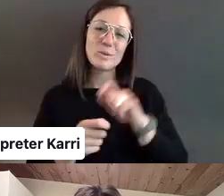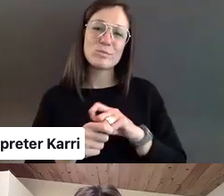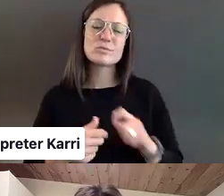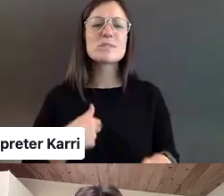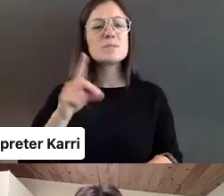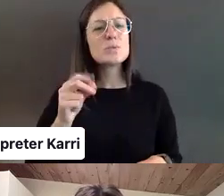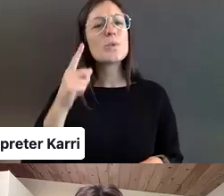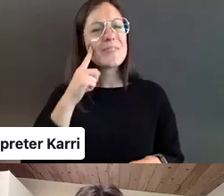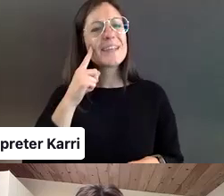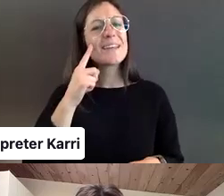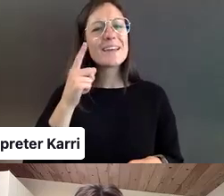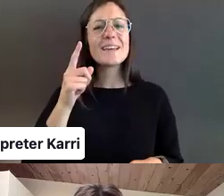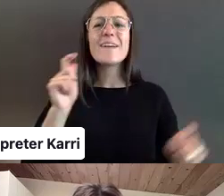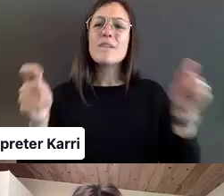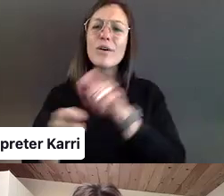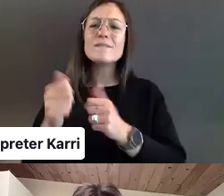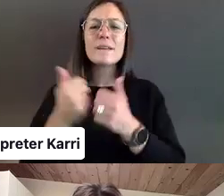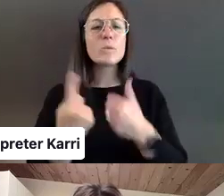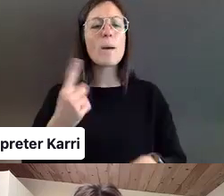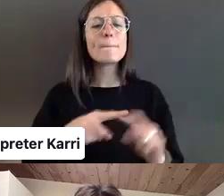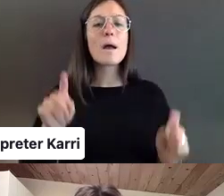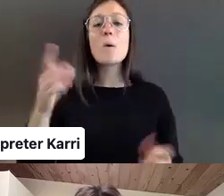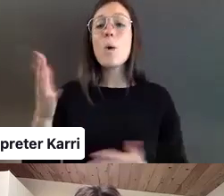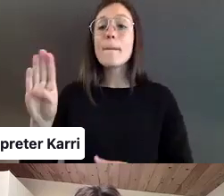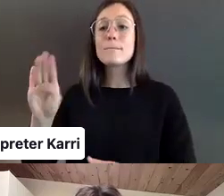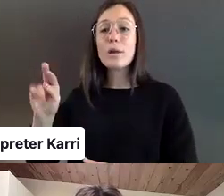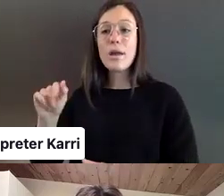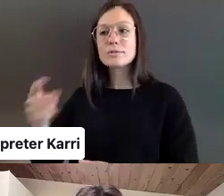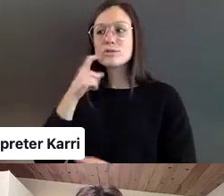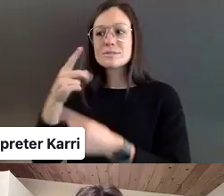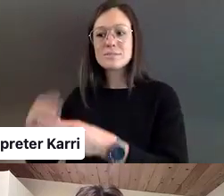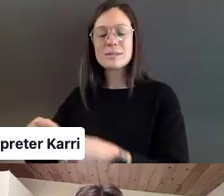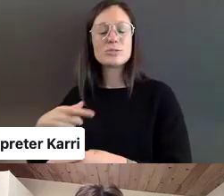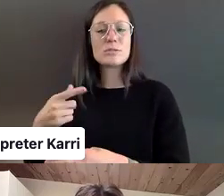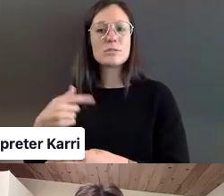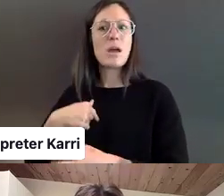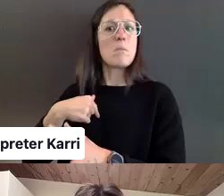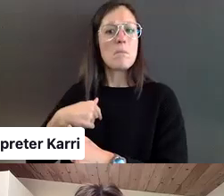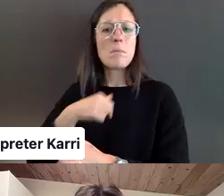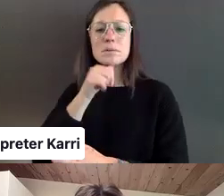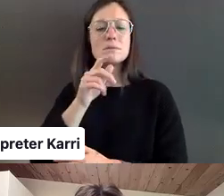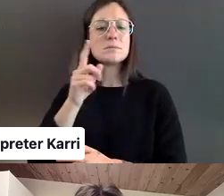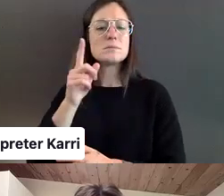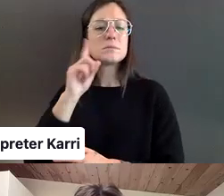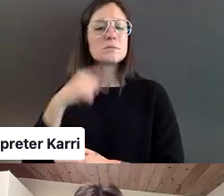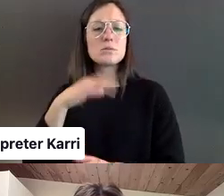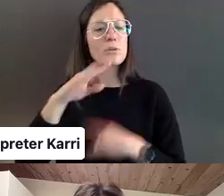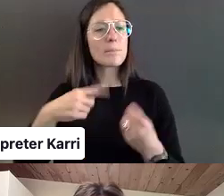they evolved all of them, but something that Brianna said just caught me, and I don't think I've spoken to this in